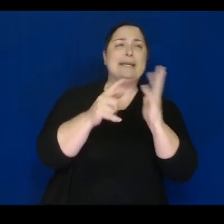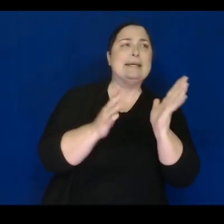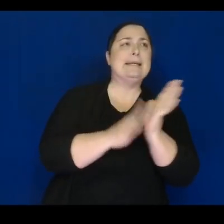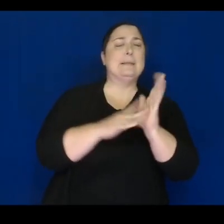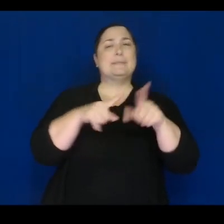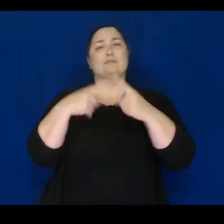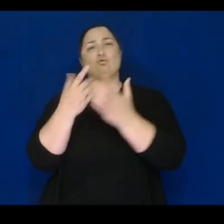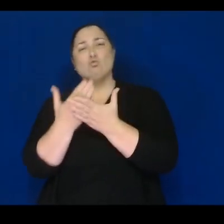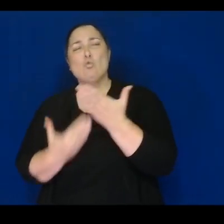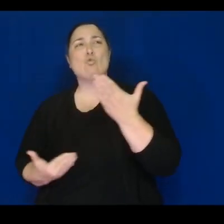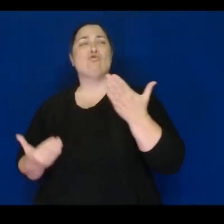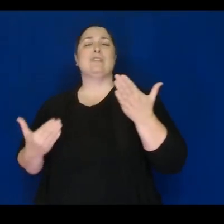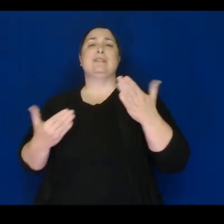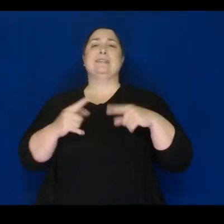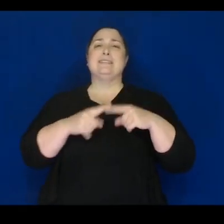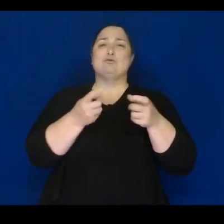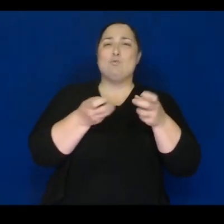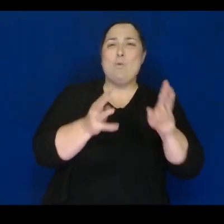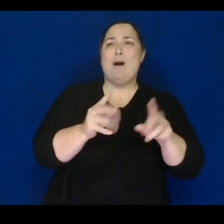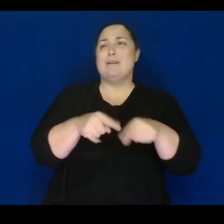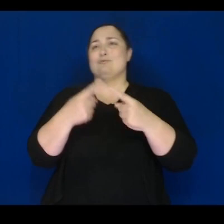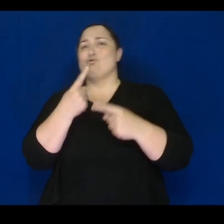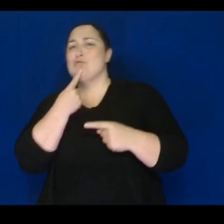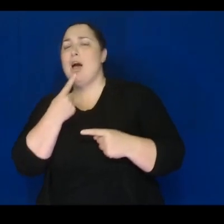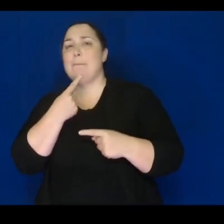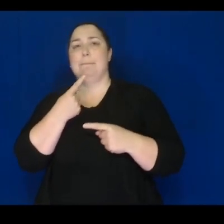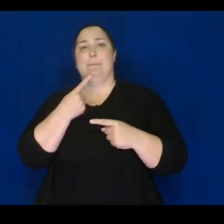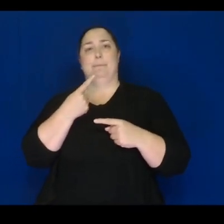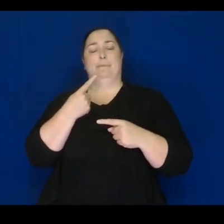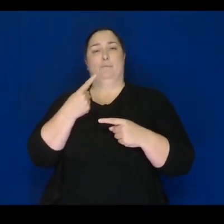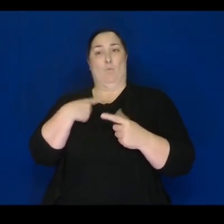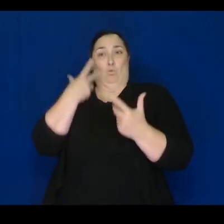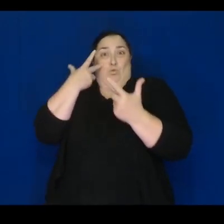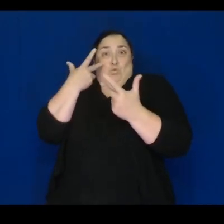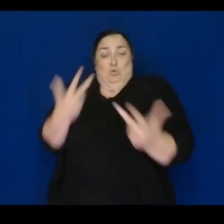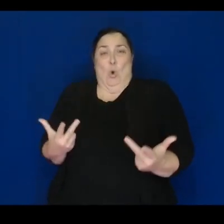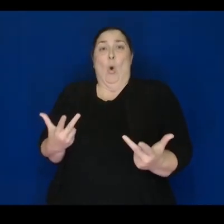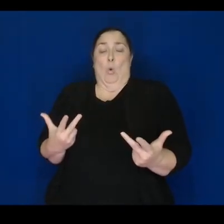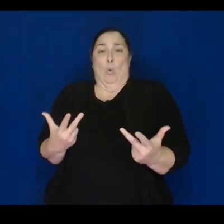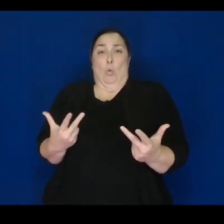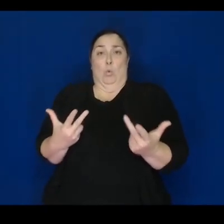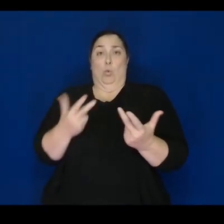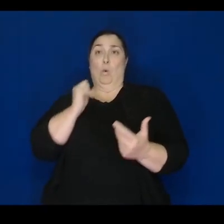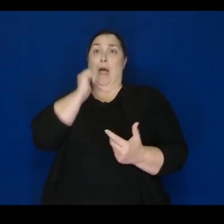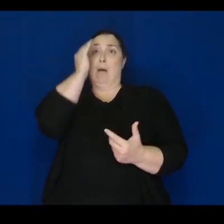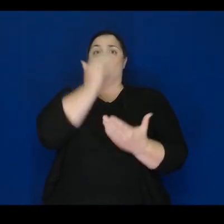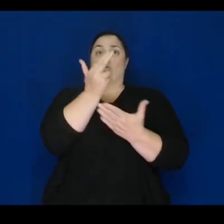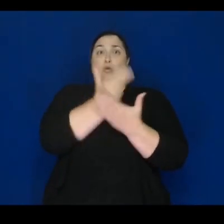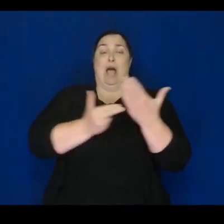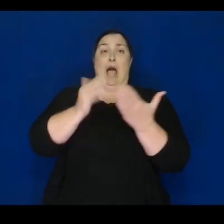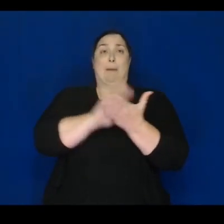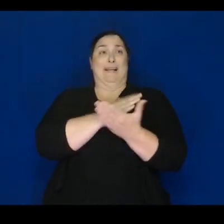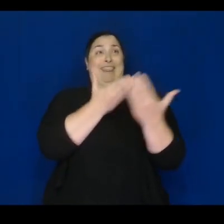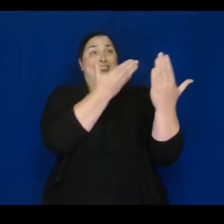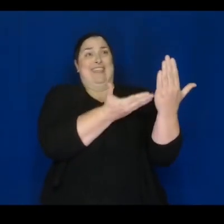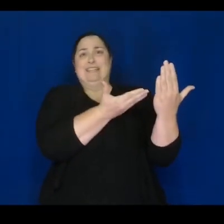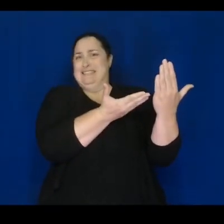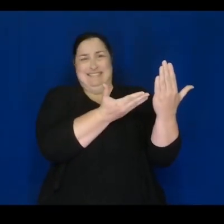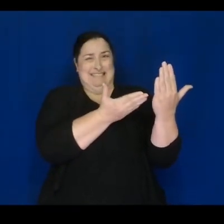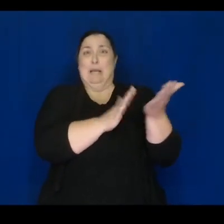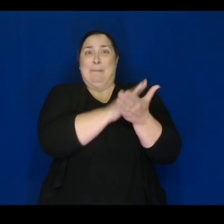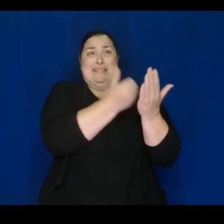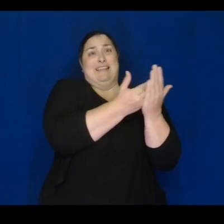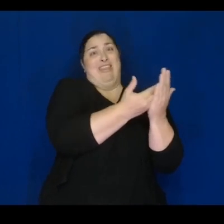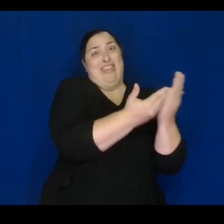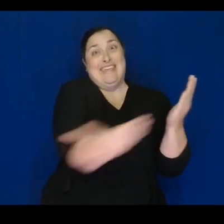well. So really putting, shining a light on how diverse arts practices is. And